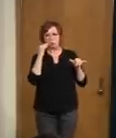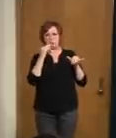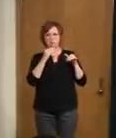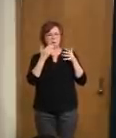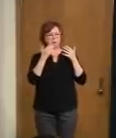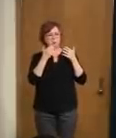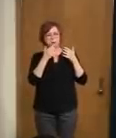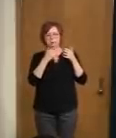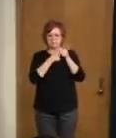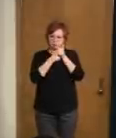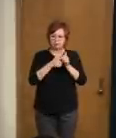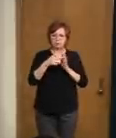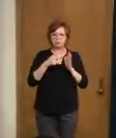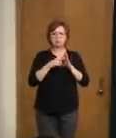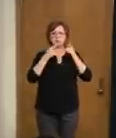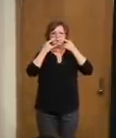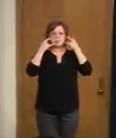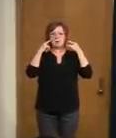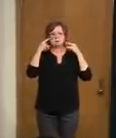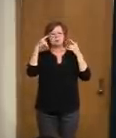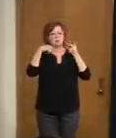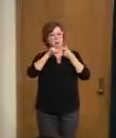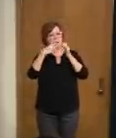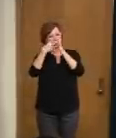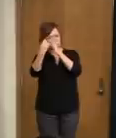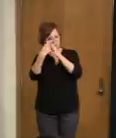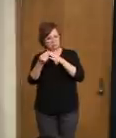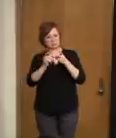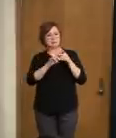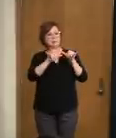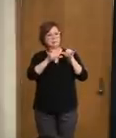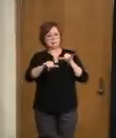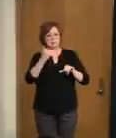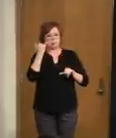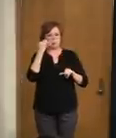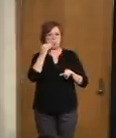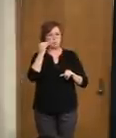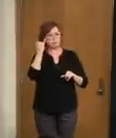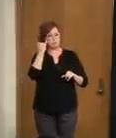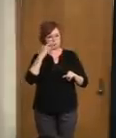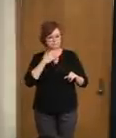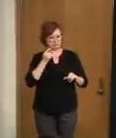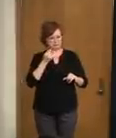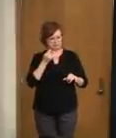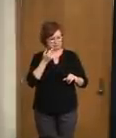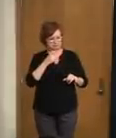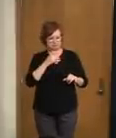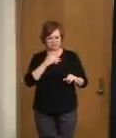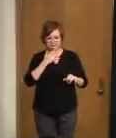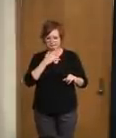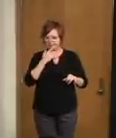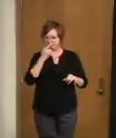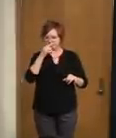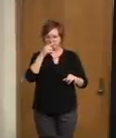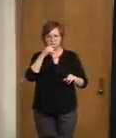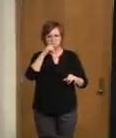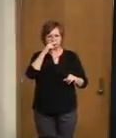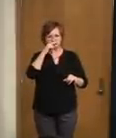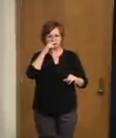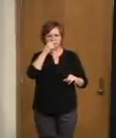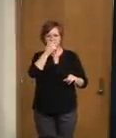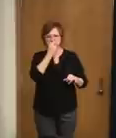like wearing our mask when outdoors, staying home if you have even mild symptoms, and washing our hands frequently.